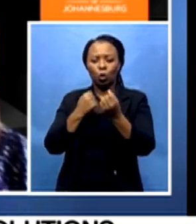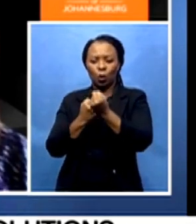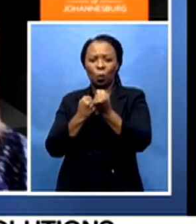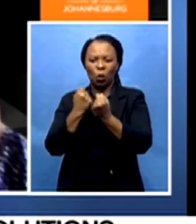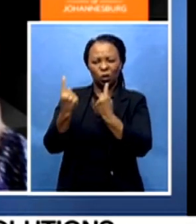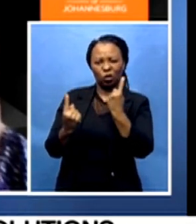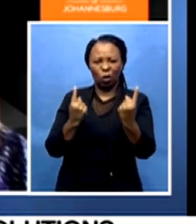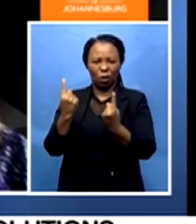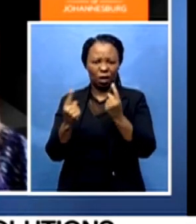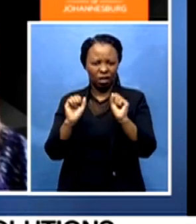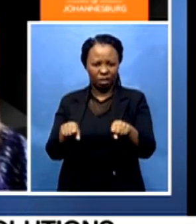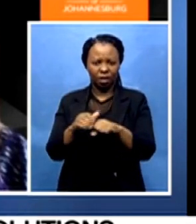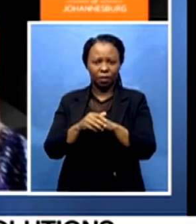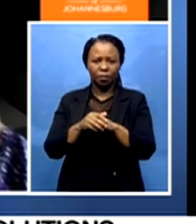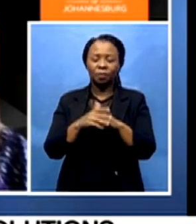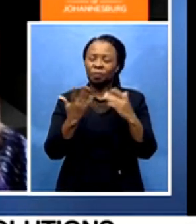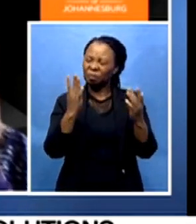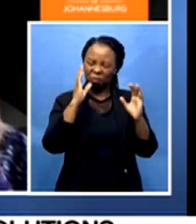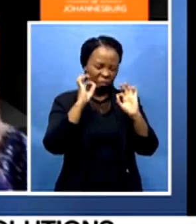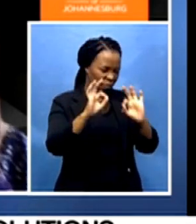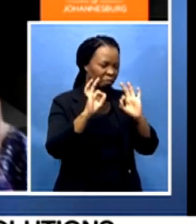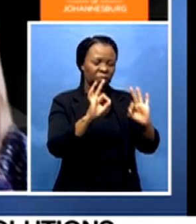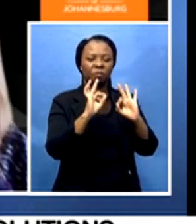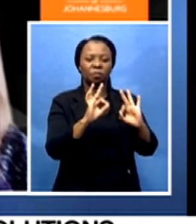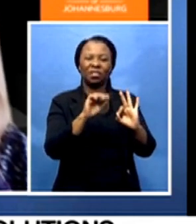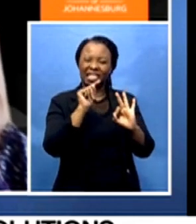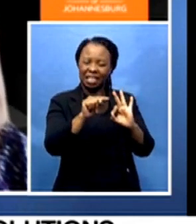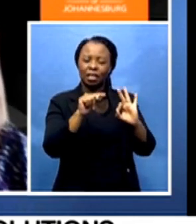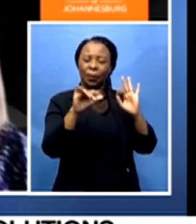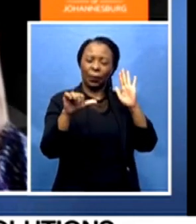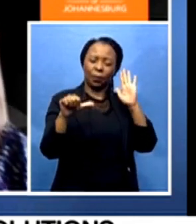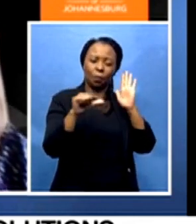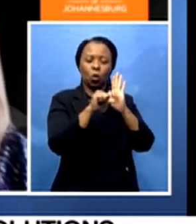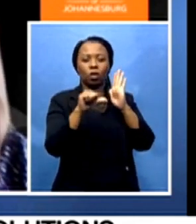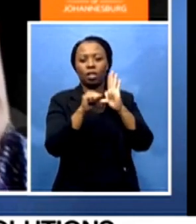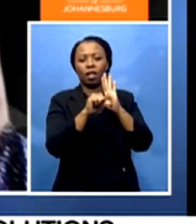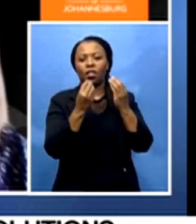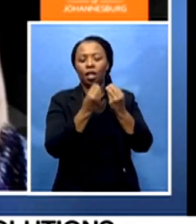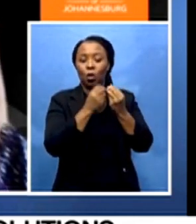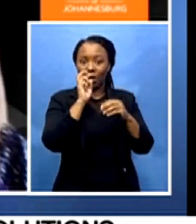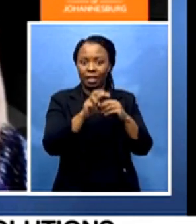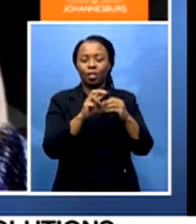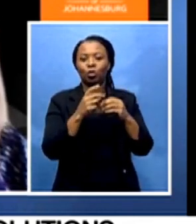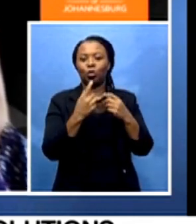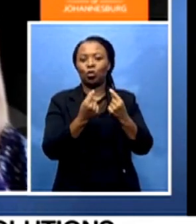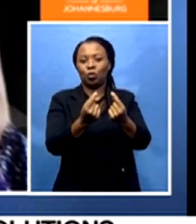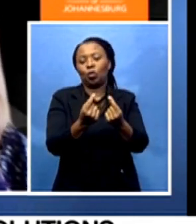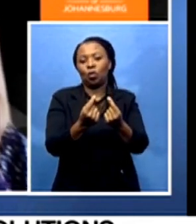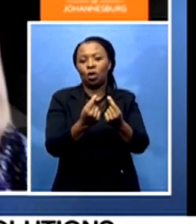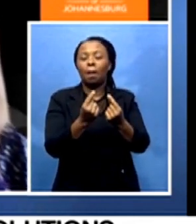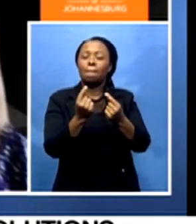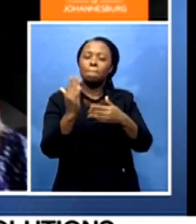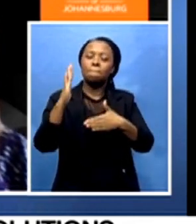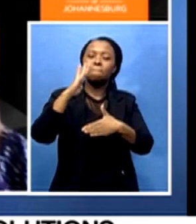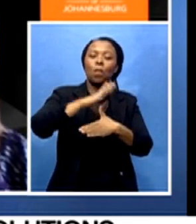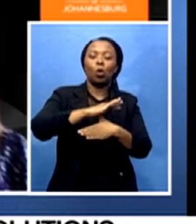Absolutely, and that's the important point that we need to make, that it's first and foremost about the learning of the children. So